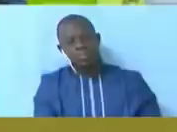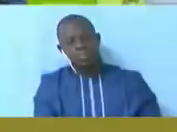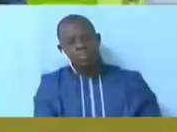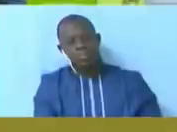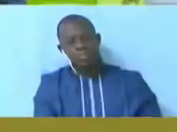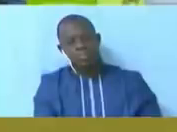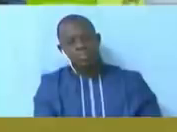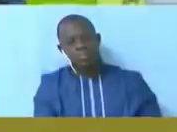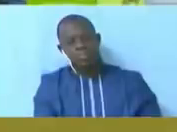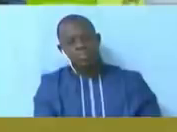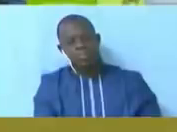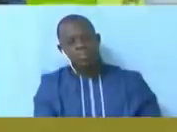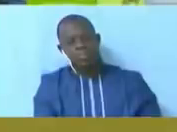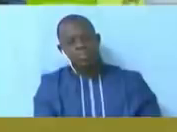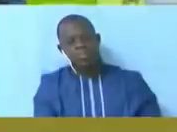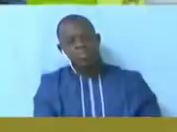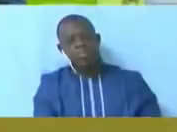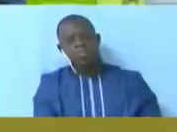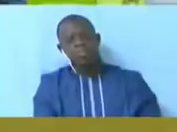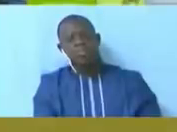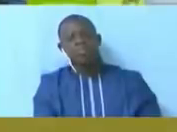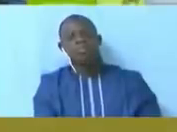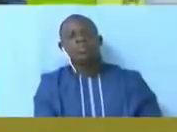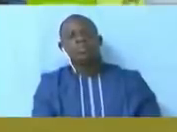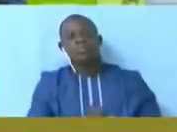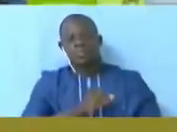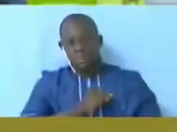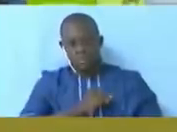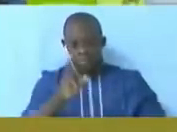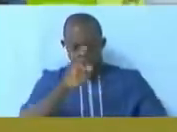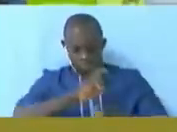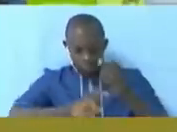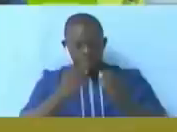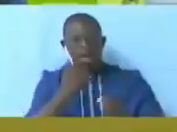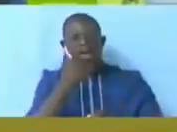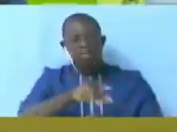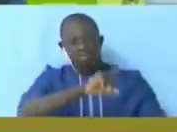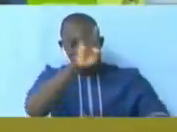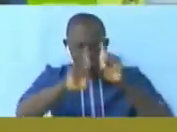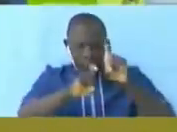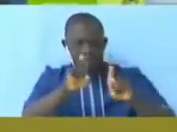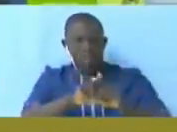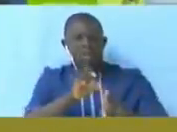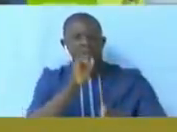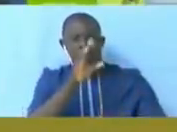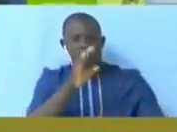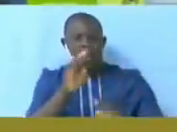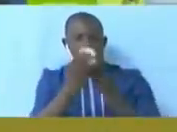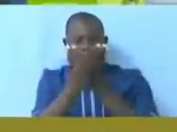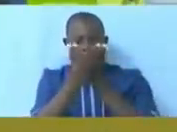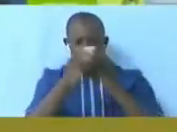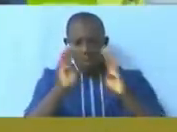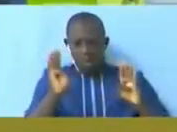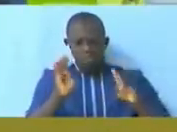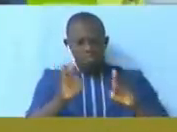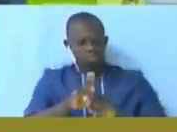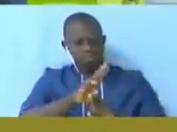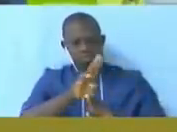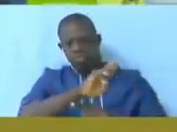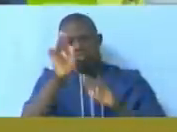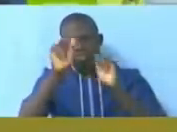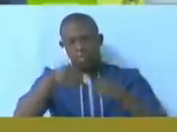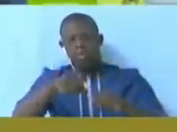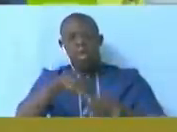raised the issue that bail murder is not bailable by the magistrate courts. Ay ñu fa nam fajeere ko pour ka wo molu